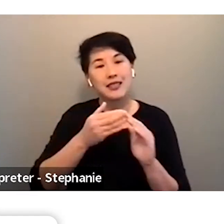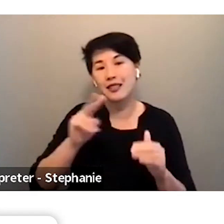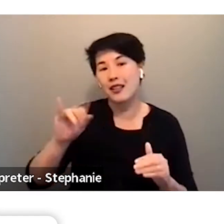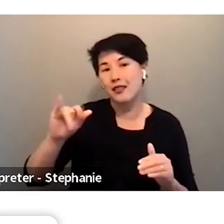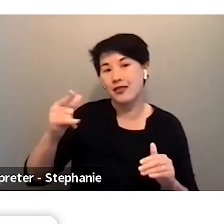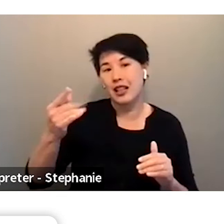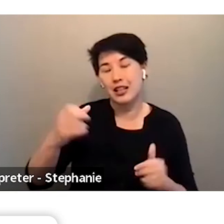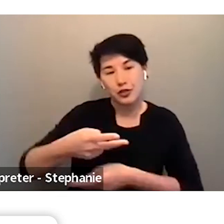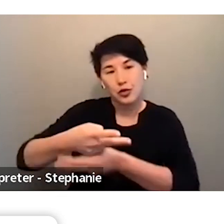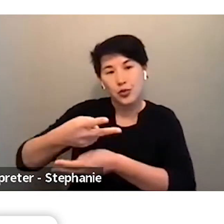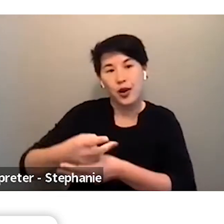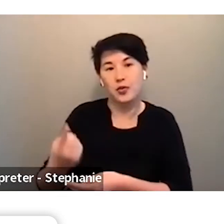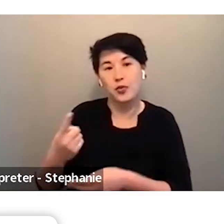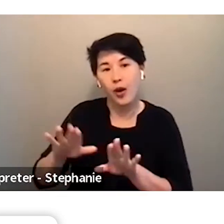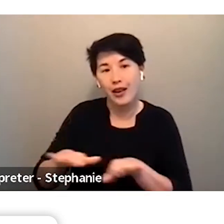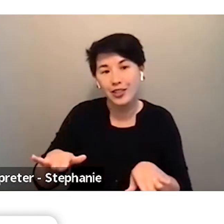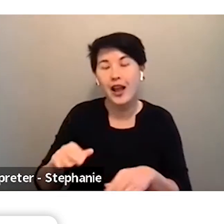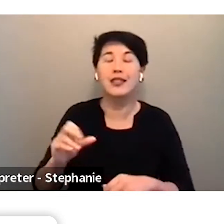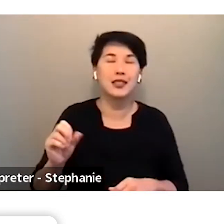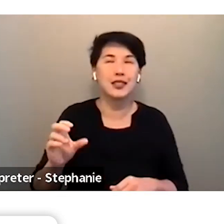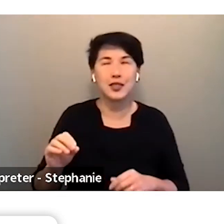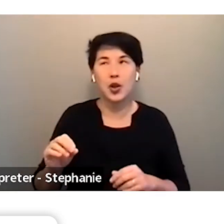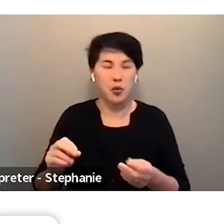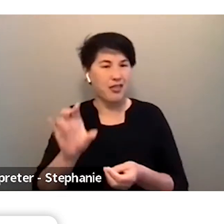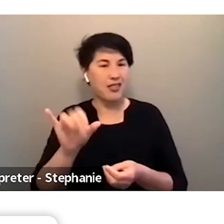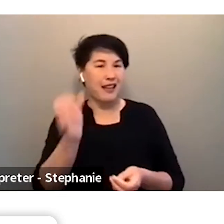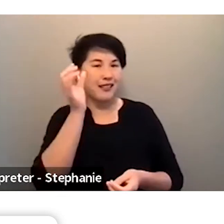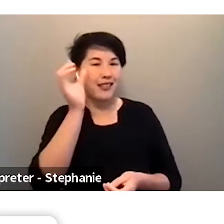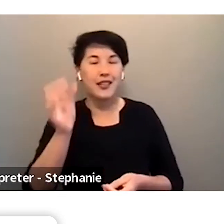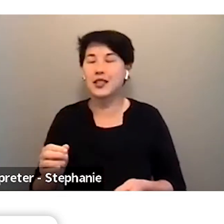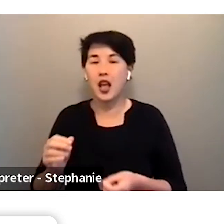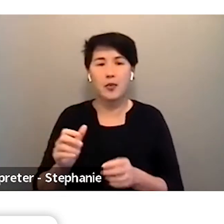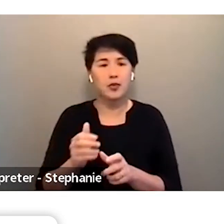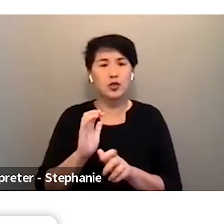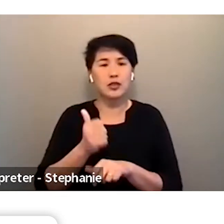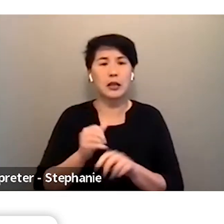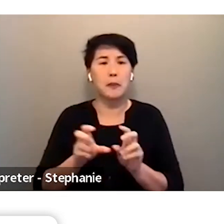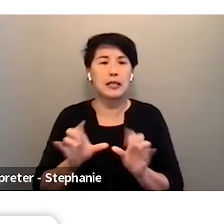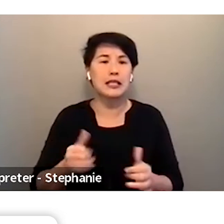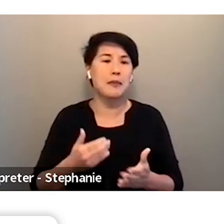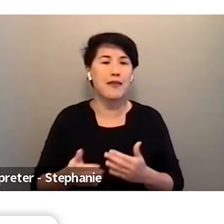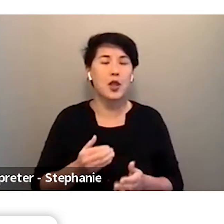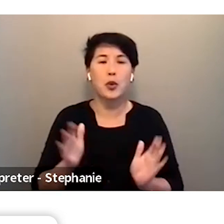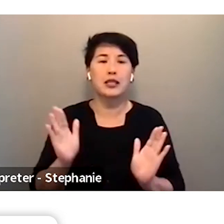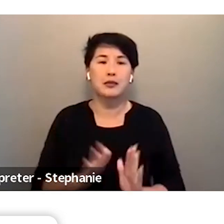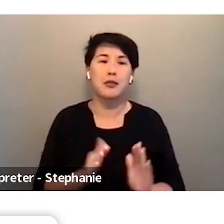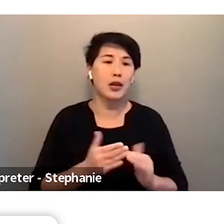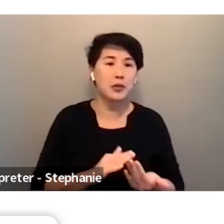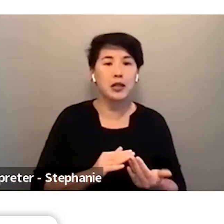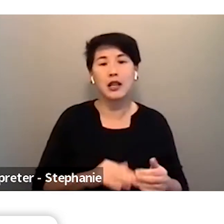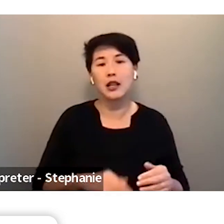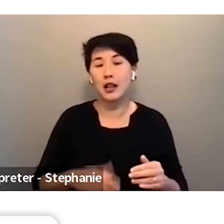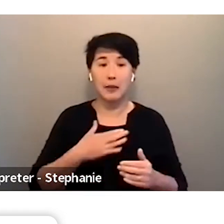it's about trying to create a system where, even if it's just a small community, like for example, mine and the people